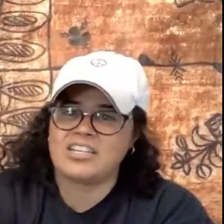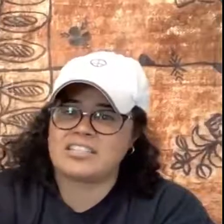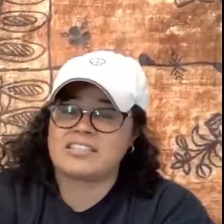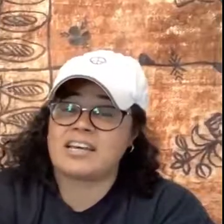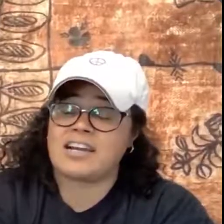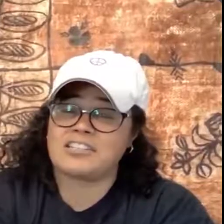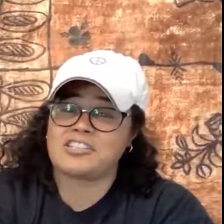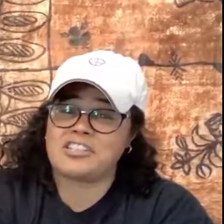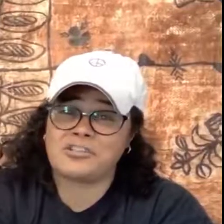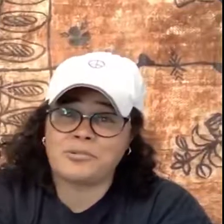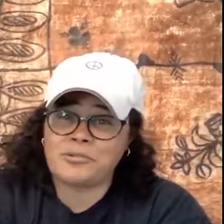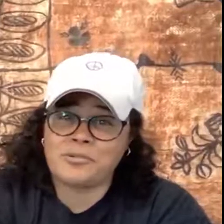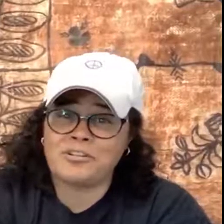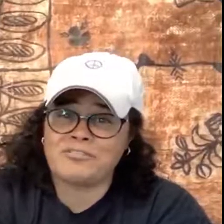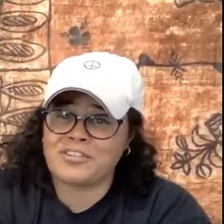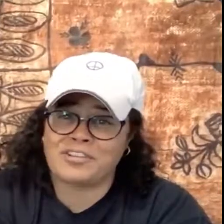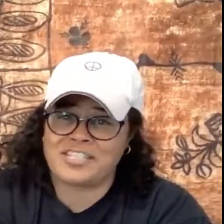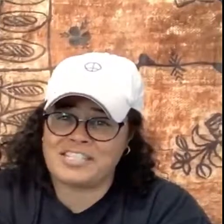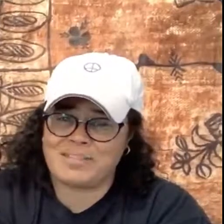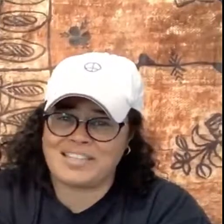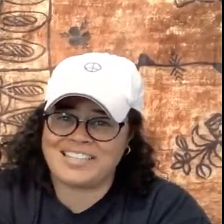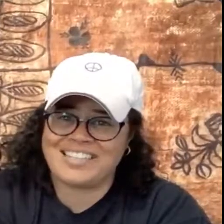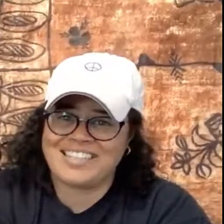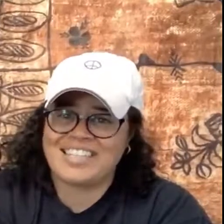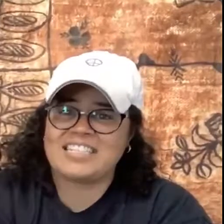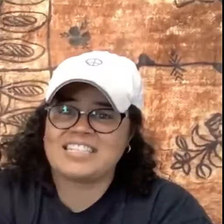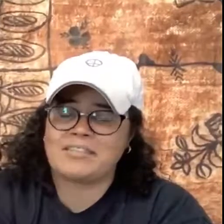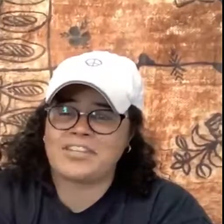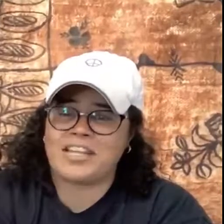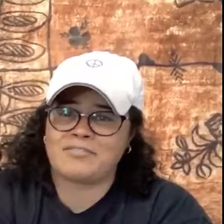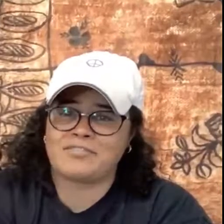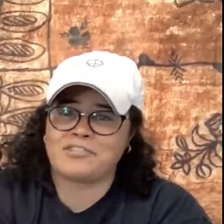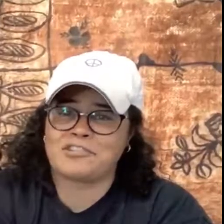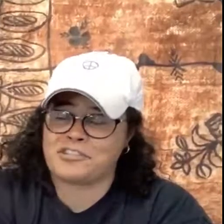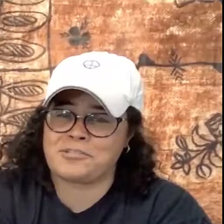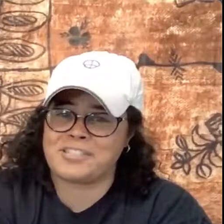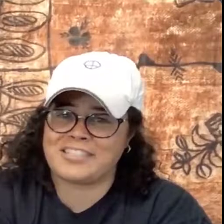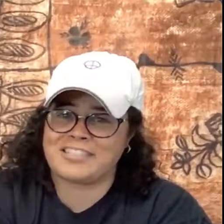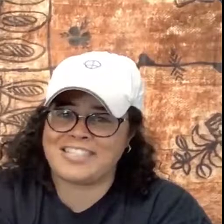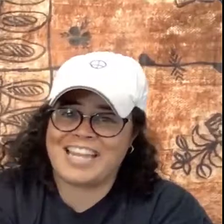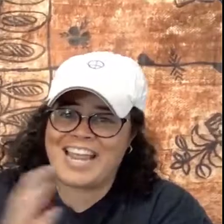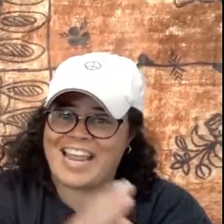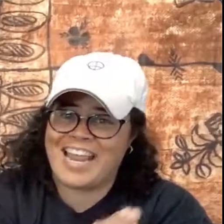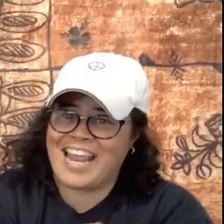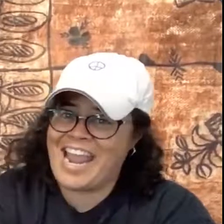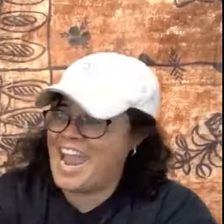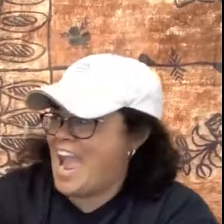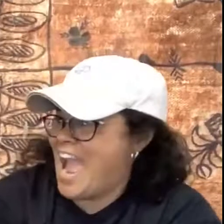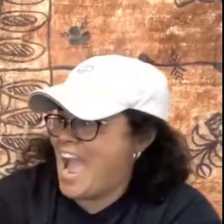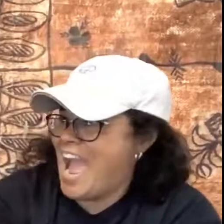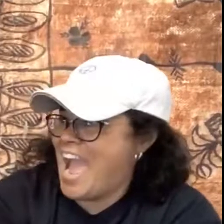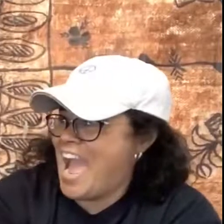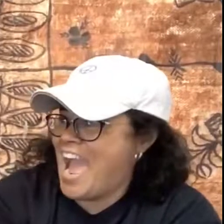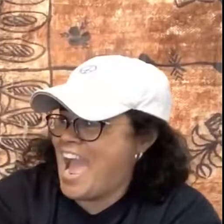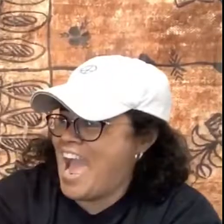in to touch you all very deeply. Let's give it up for Joshua Dixon.